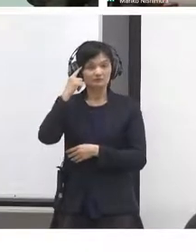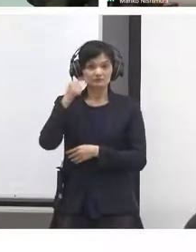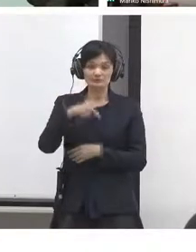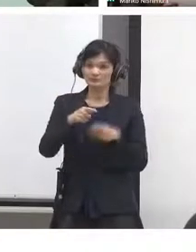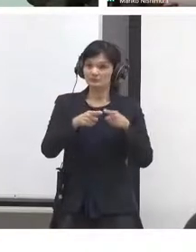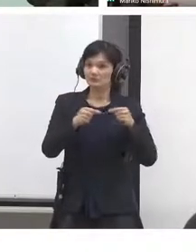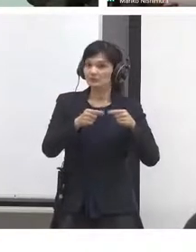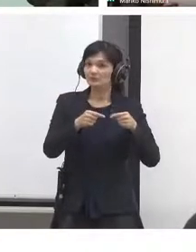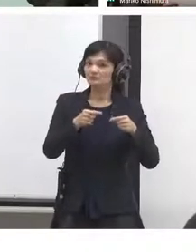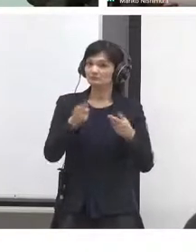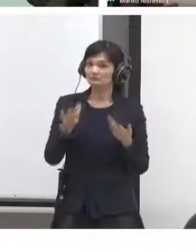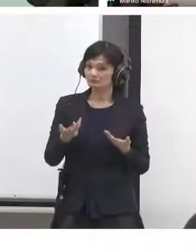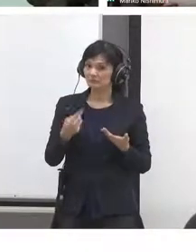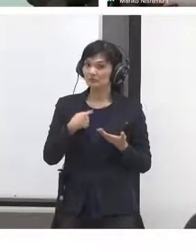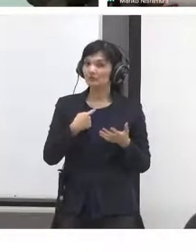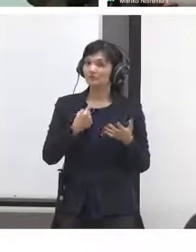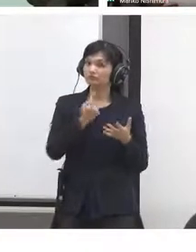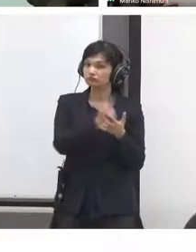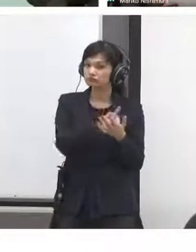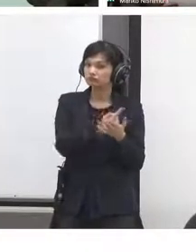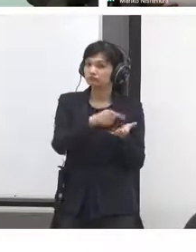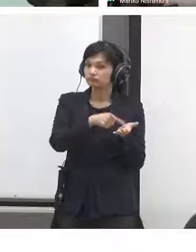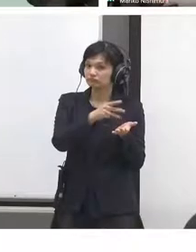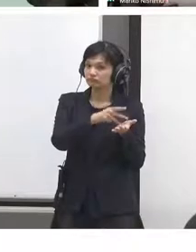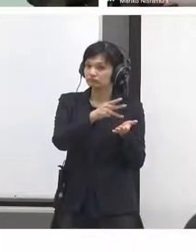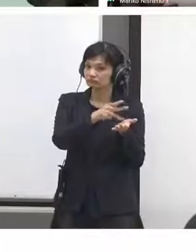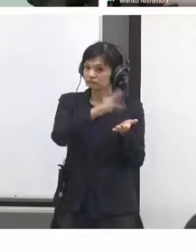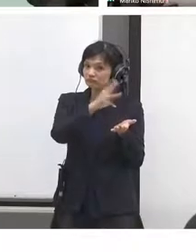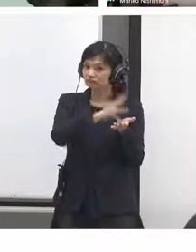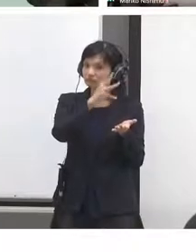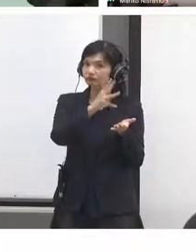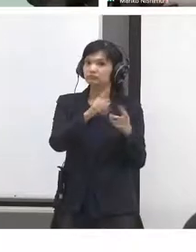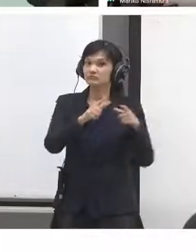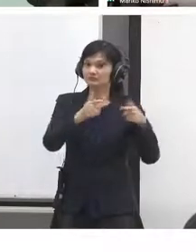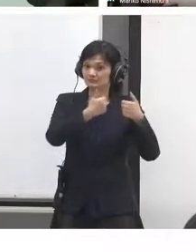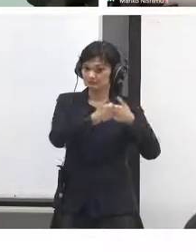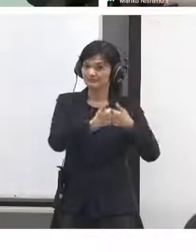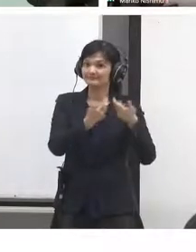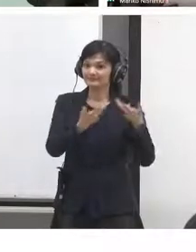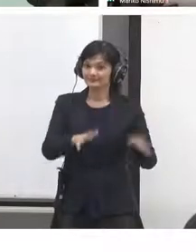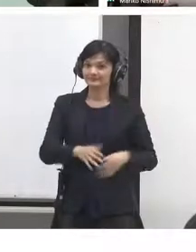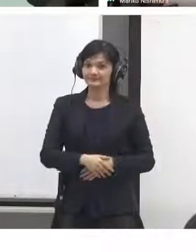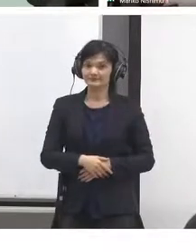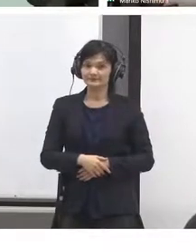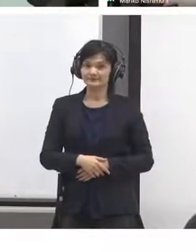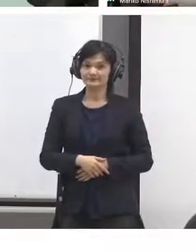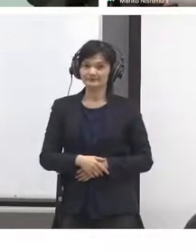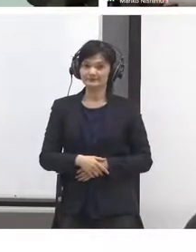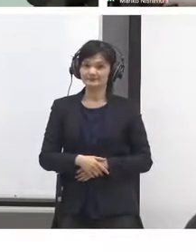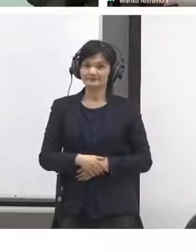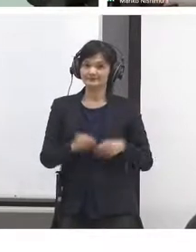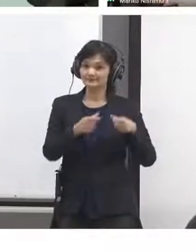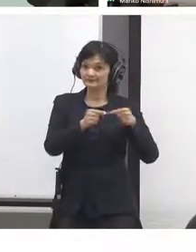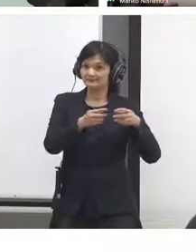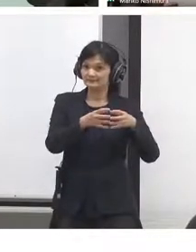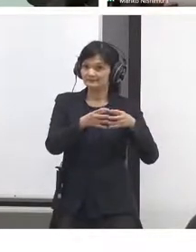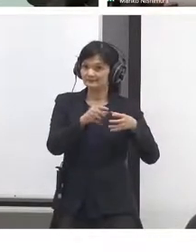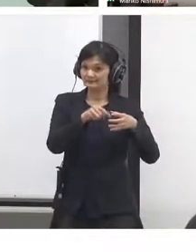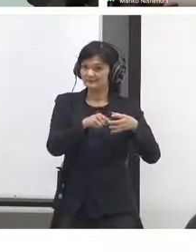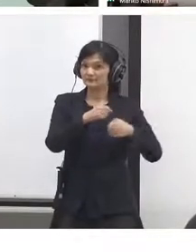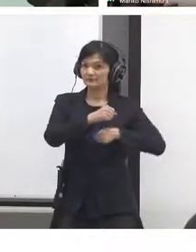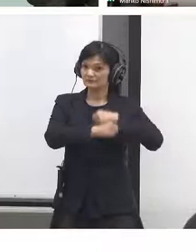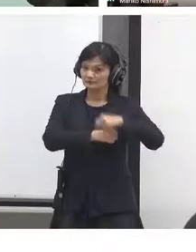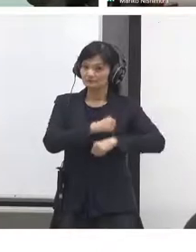three or four times of Code for Japan Summit, it's more like they bring people to other city. Every time Code for Japan